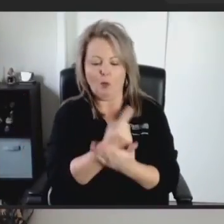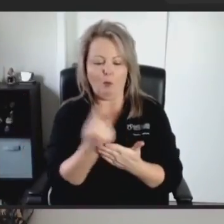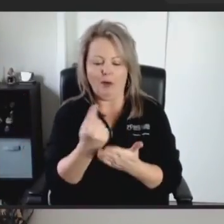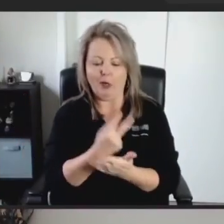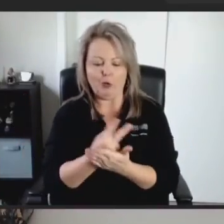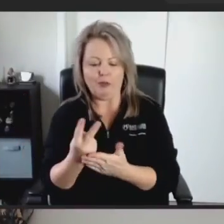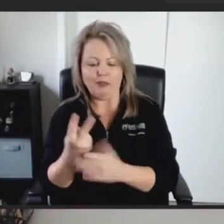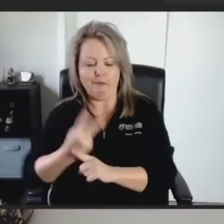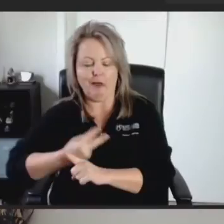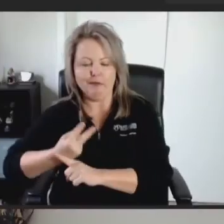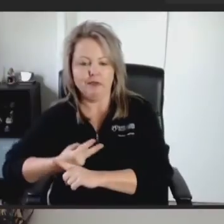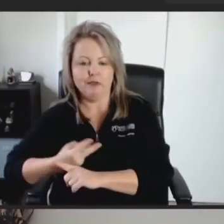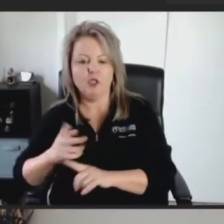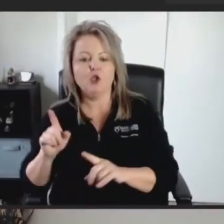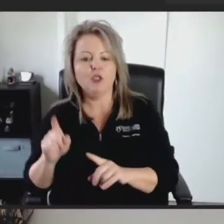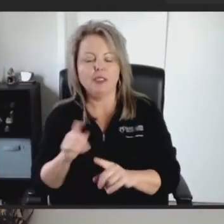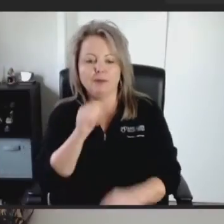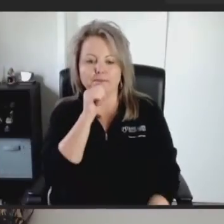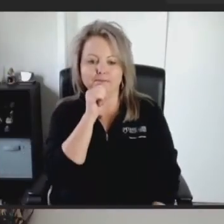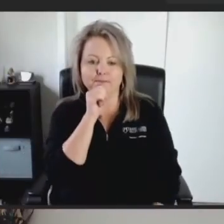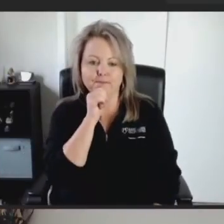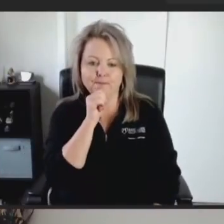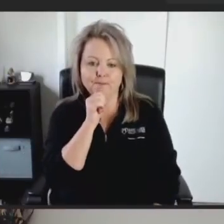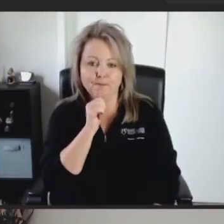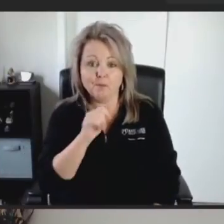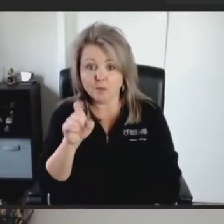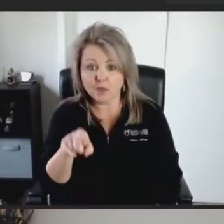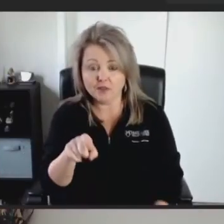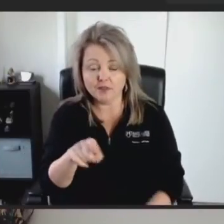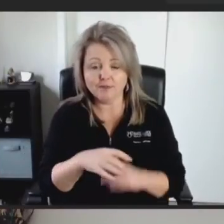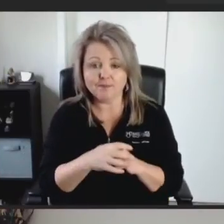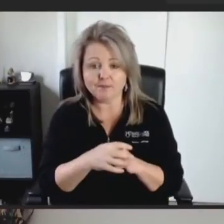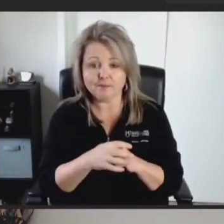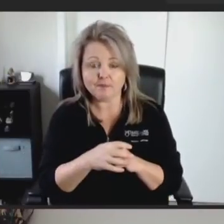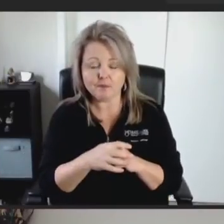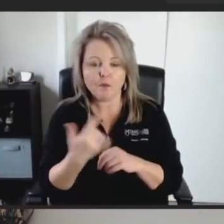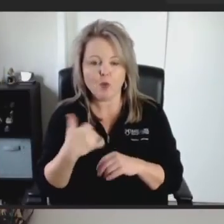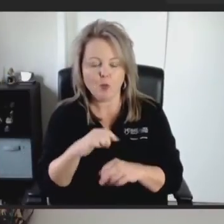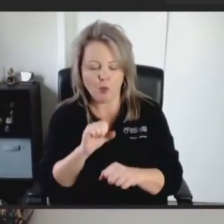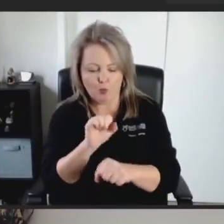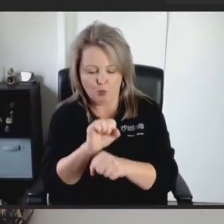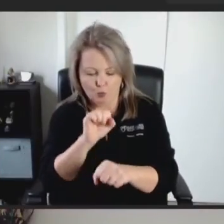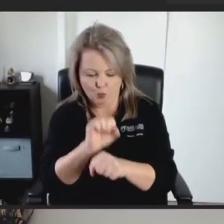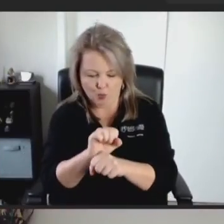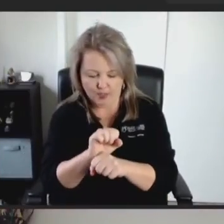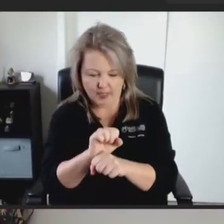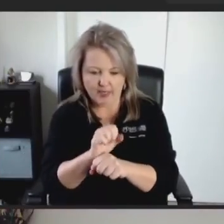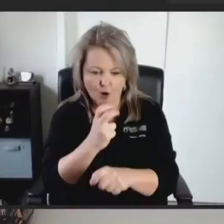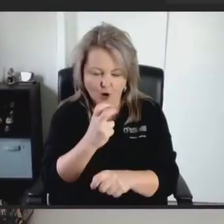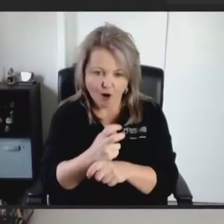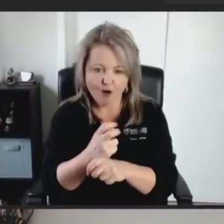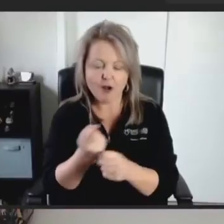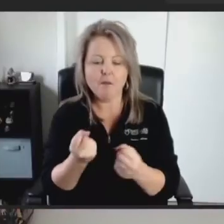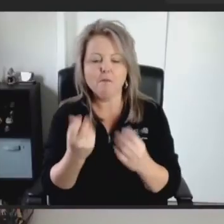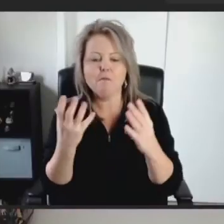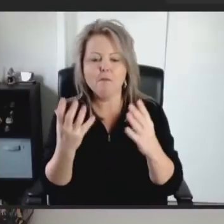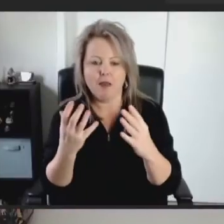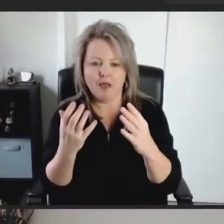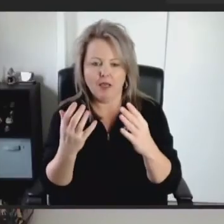so people need to be a little bit patient. We are working hard at many levels to